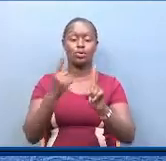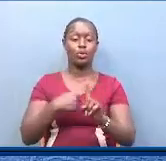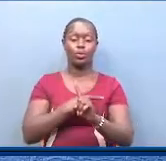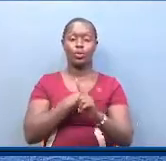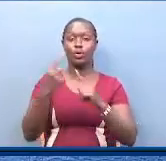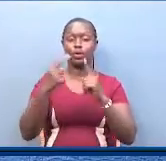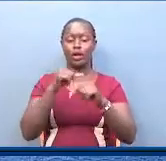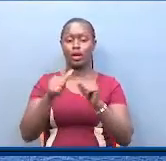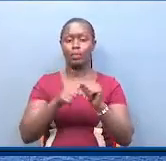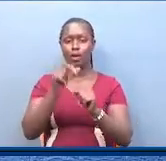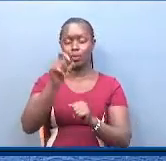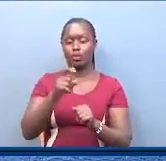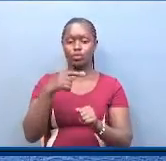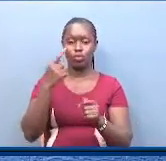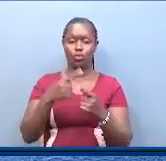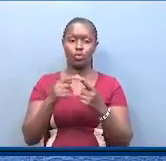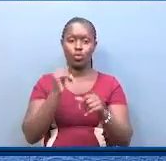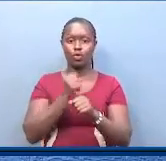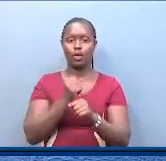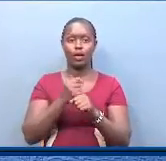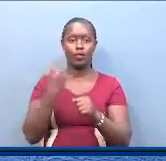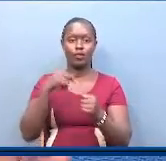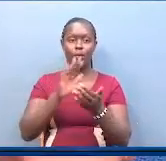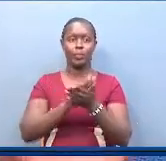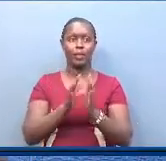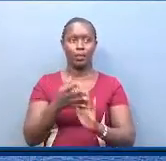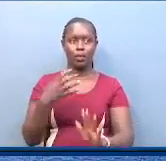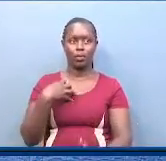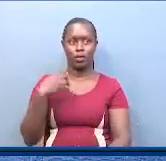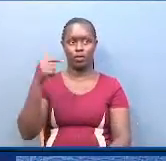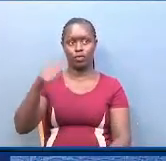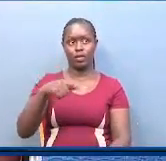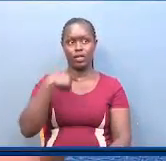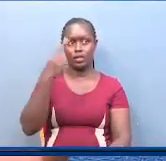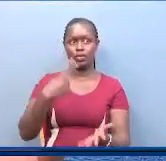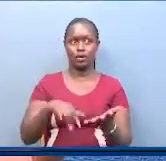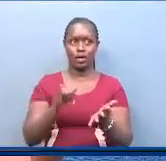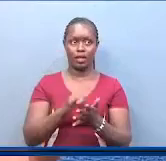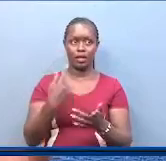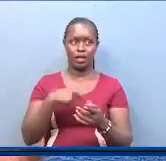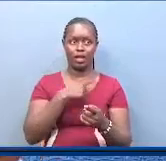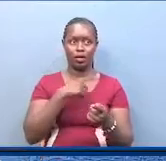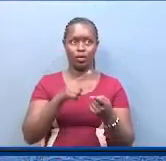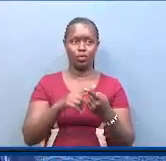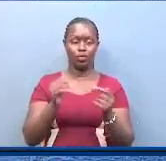somebody whose record of being wealthy today, you've heard us saying, we are crisscrossing with